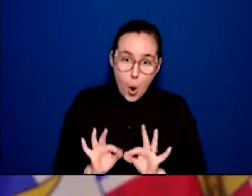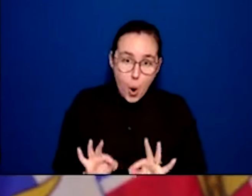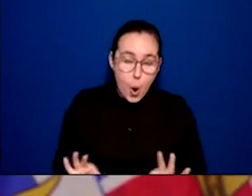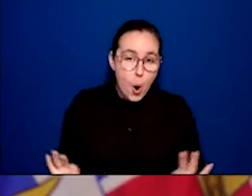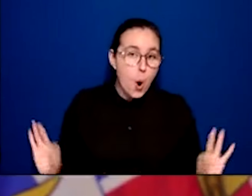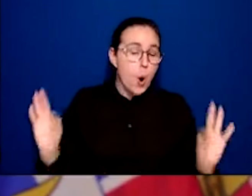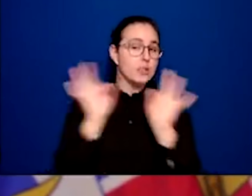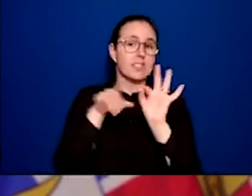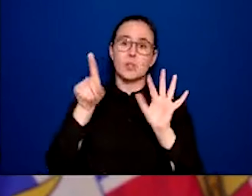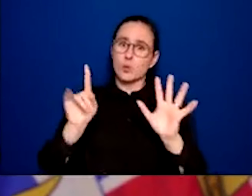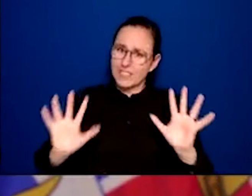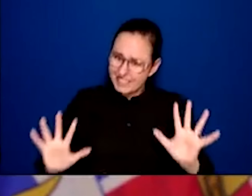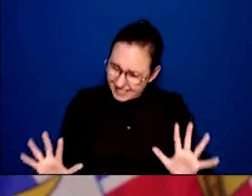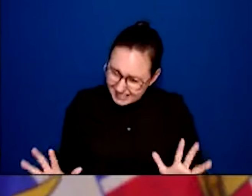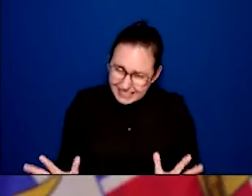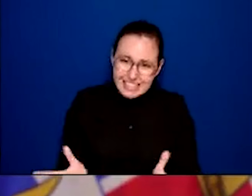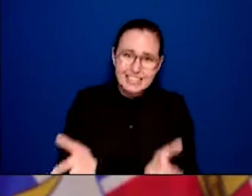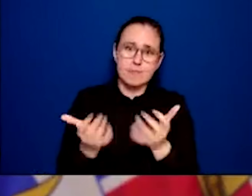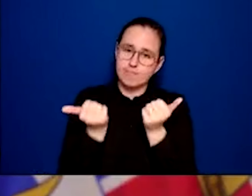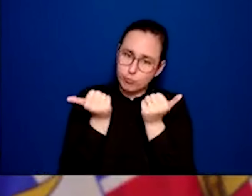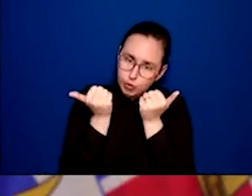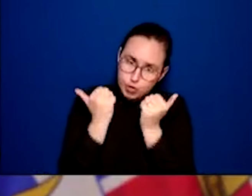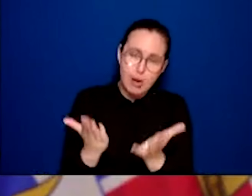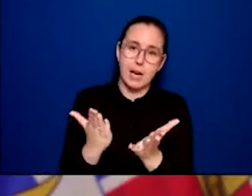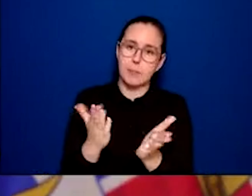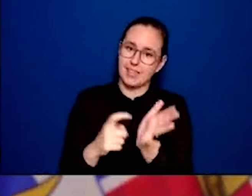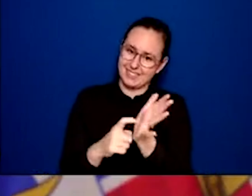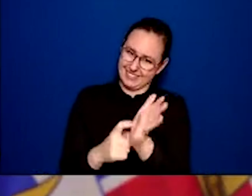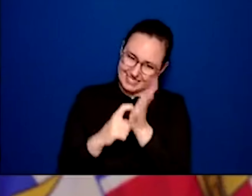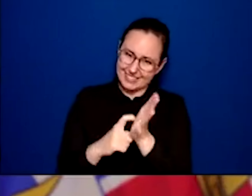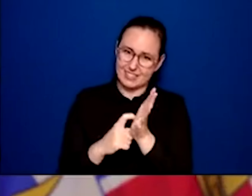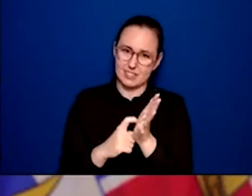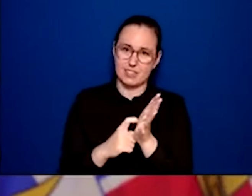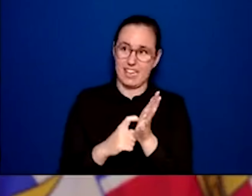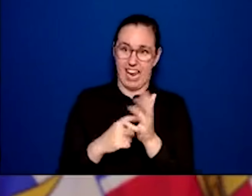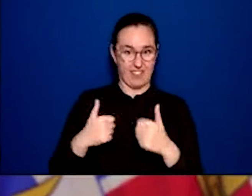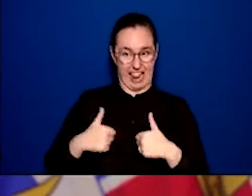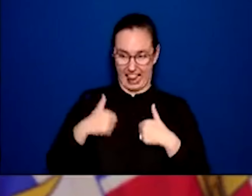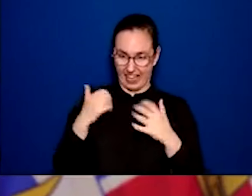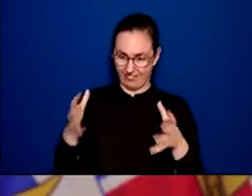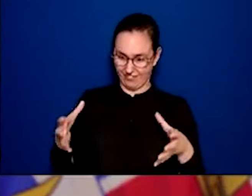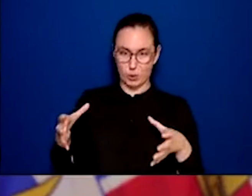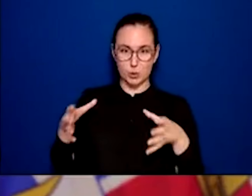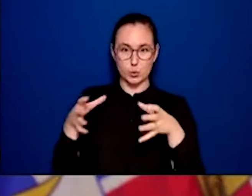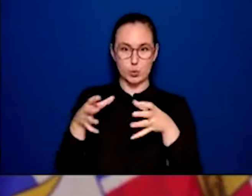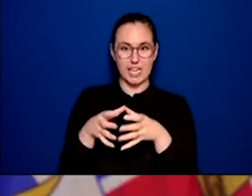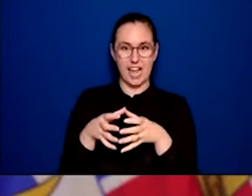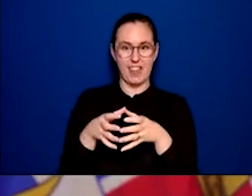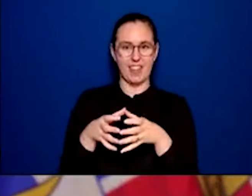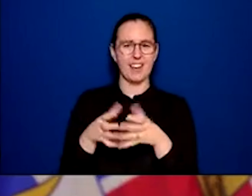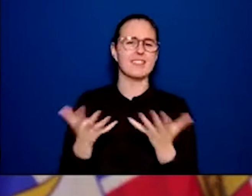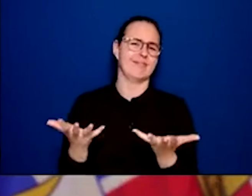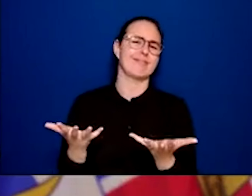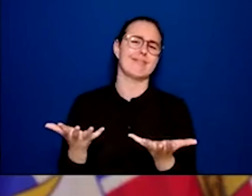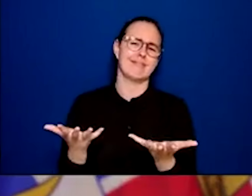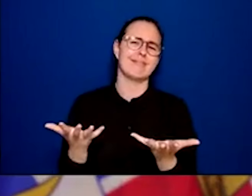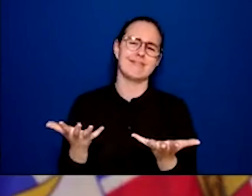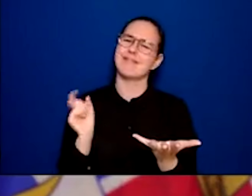it a requirement, particularly of living in the communal living settings that they have in the industrial camps.